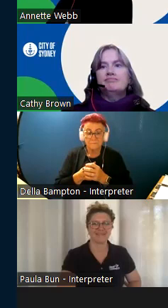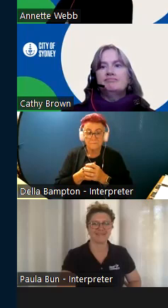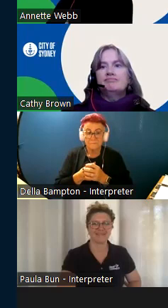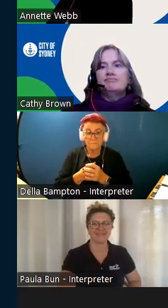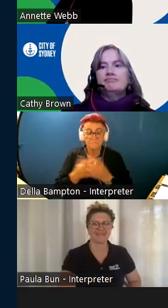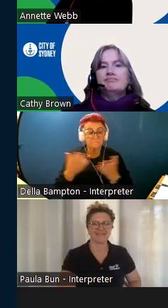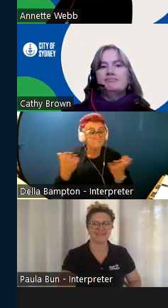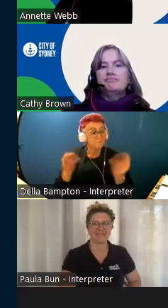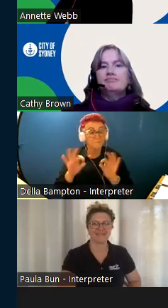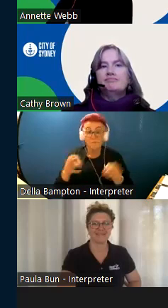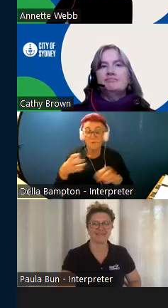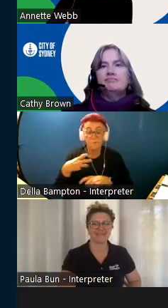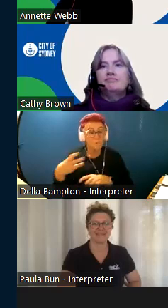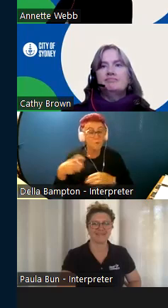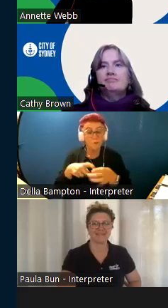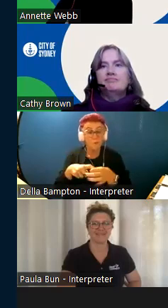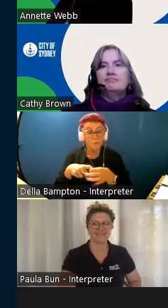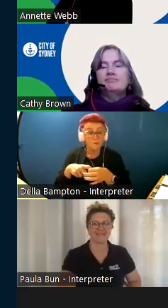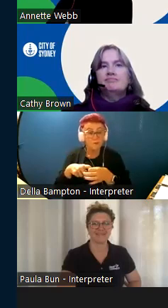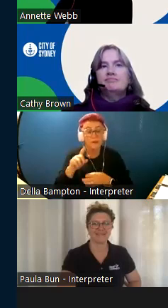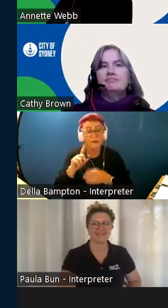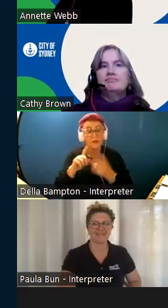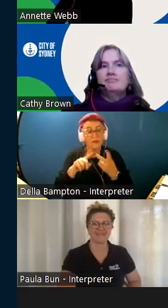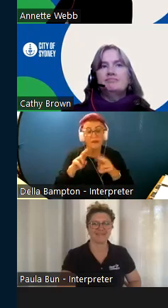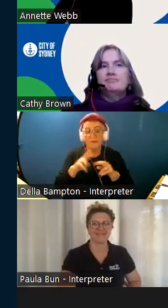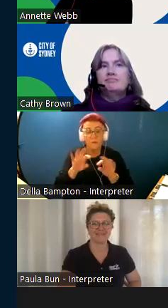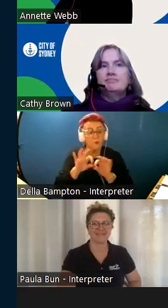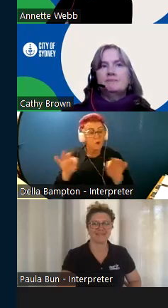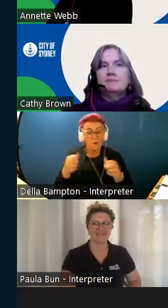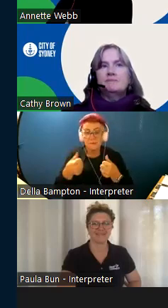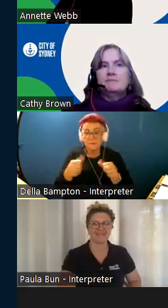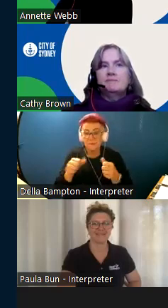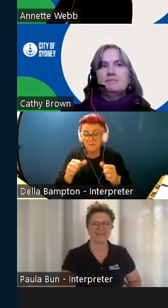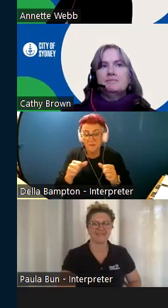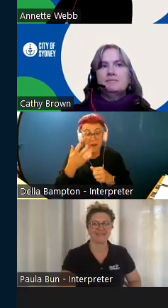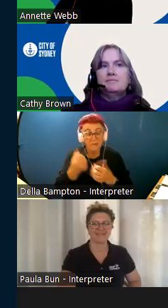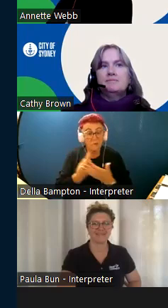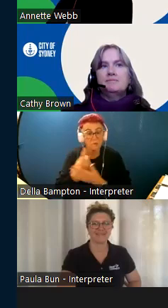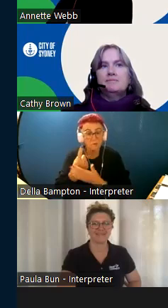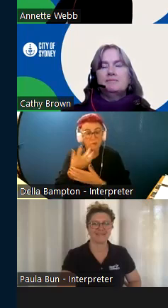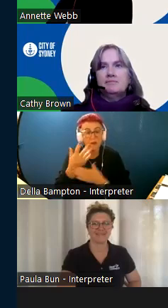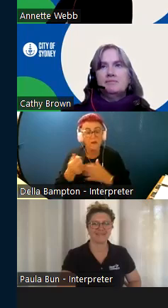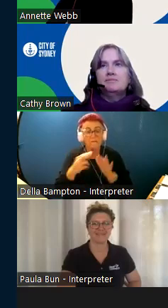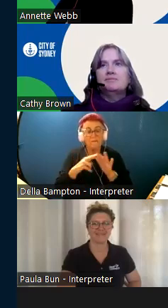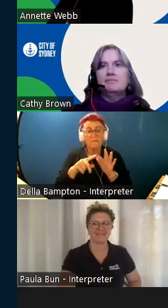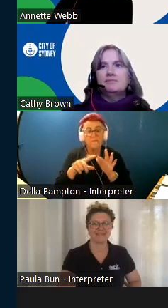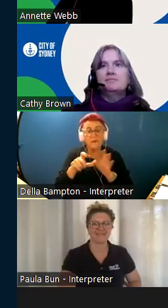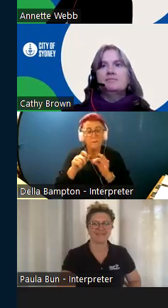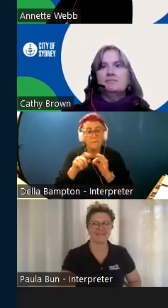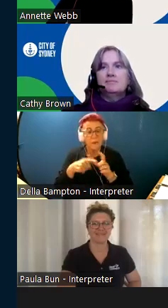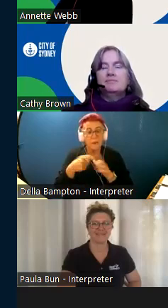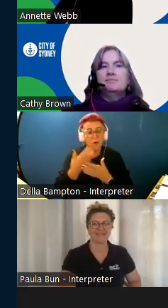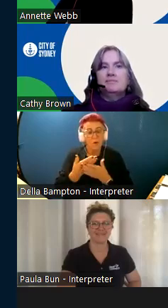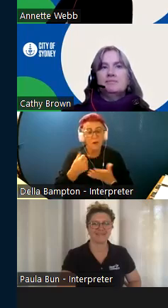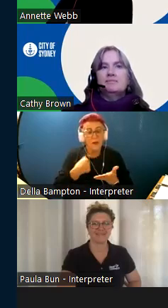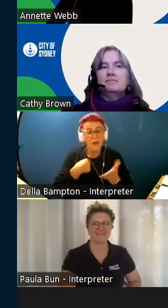No other questions? Oh, if we are unsuccessful, is there a chance to have provided feedback on our application? Yes, certainly.